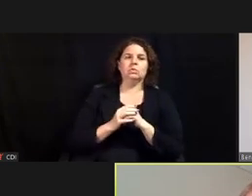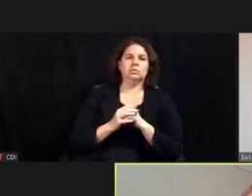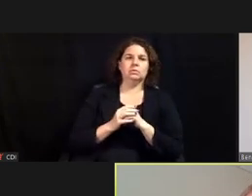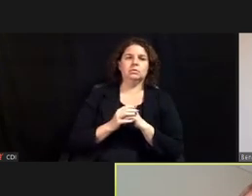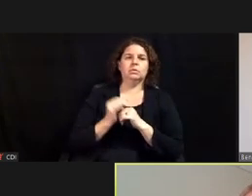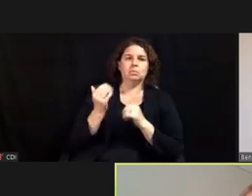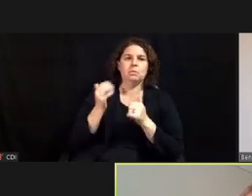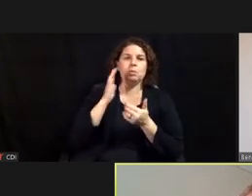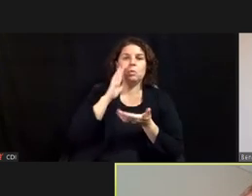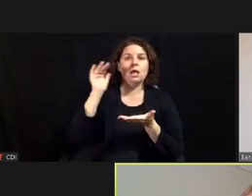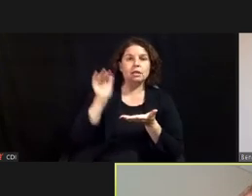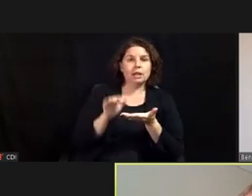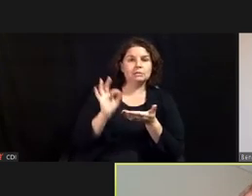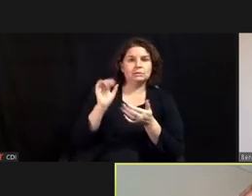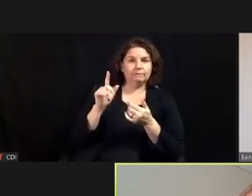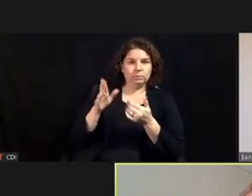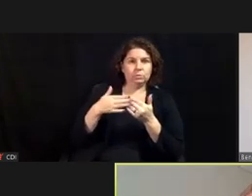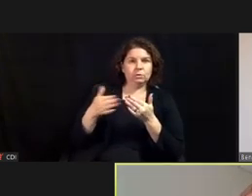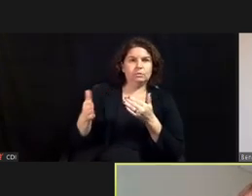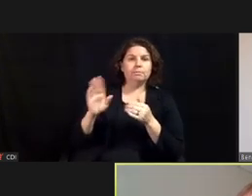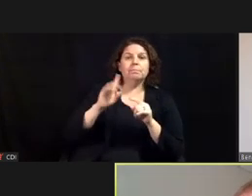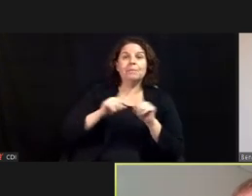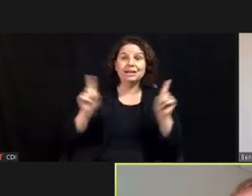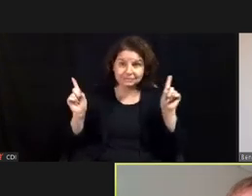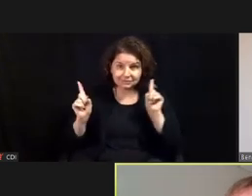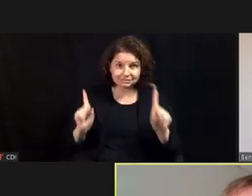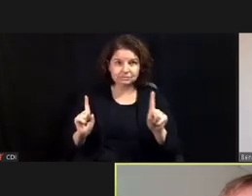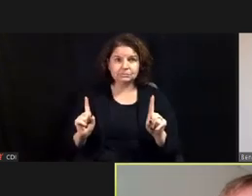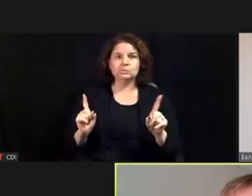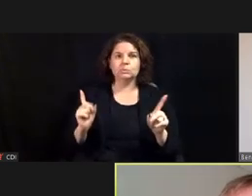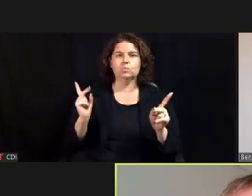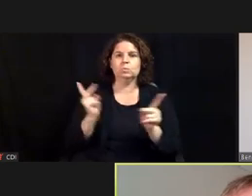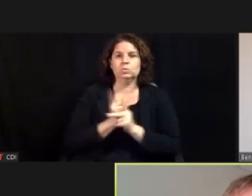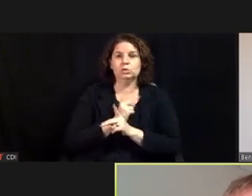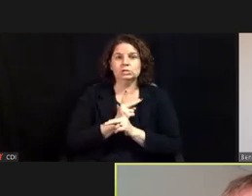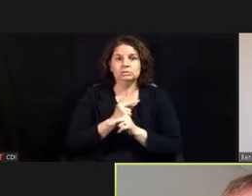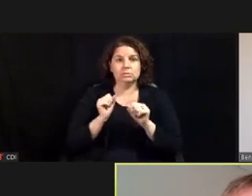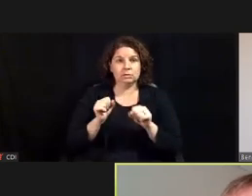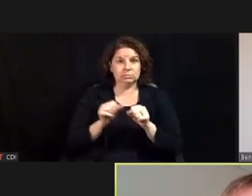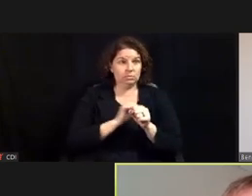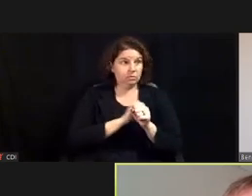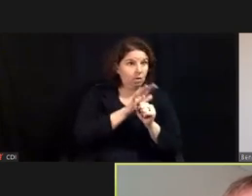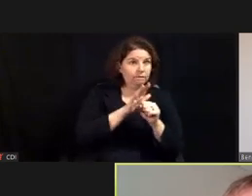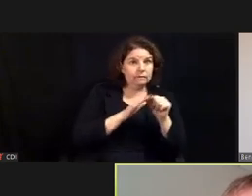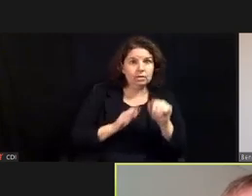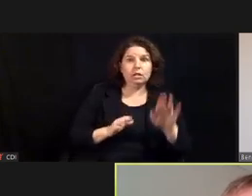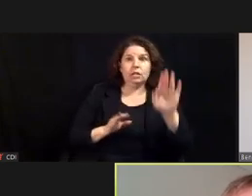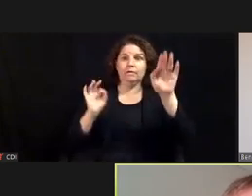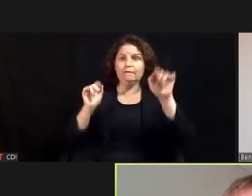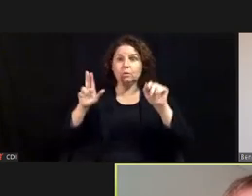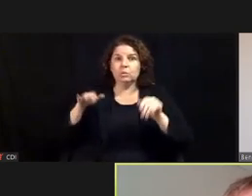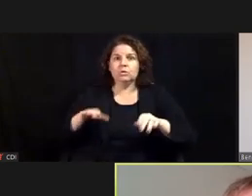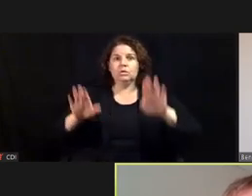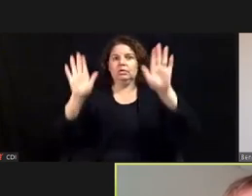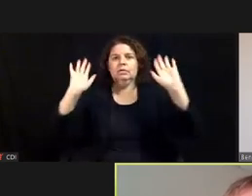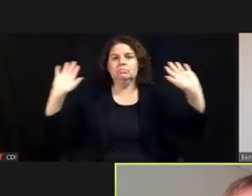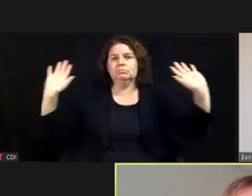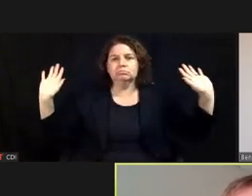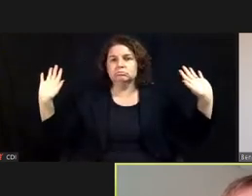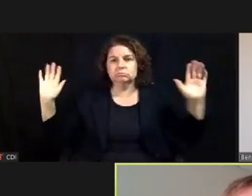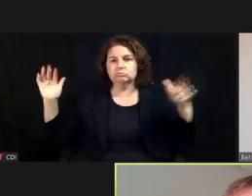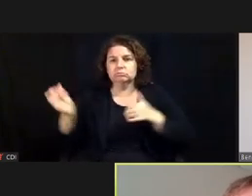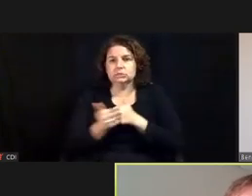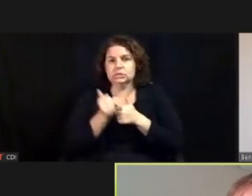need is the co-occurrence of a flu surge and a COVID surge. And we can prevent that. Our hospitals can't manage